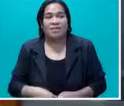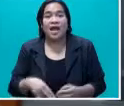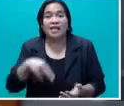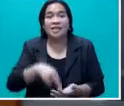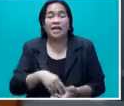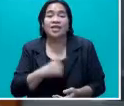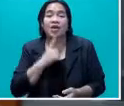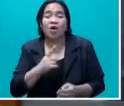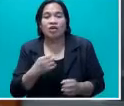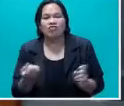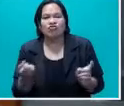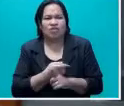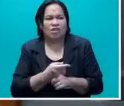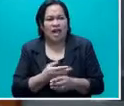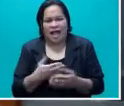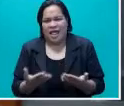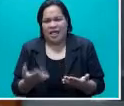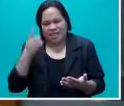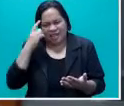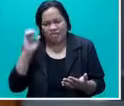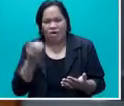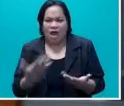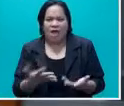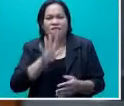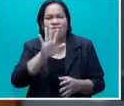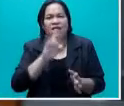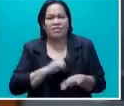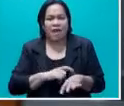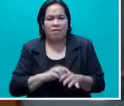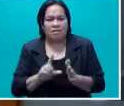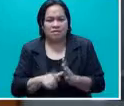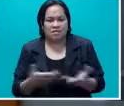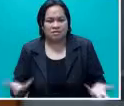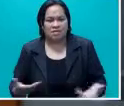orders was changed about 5 times.